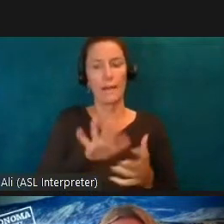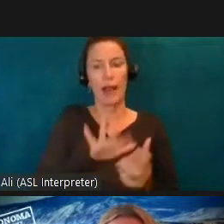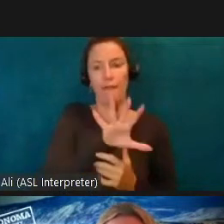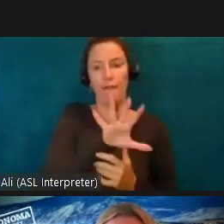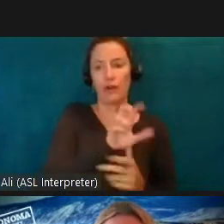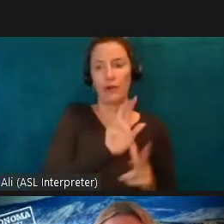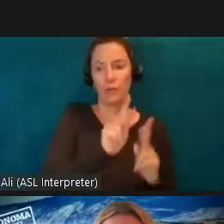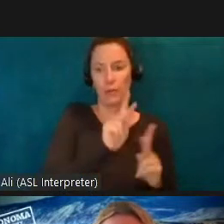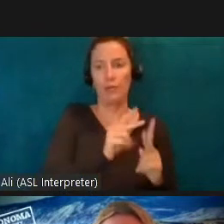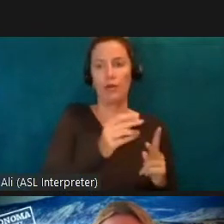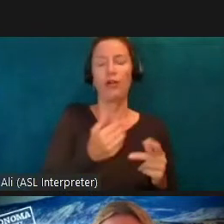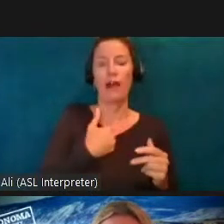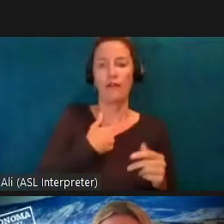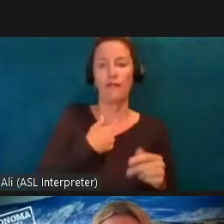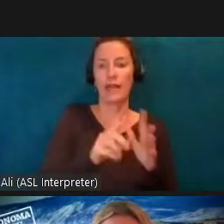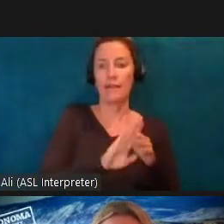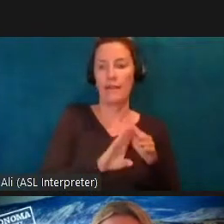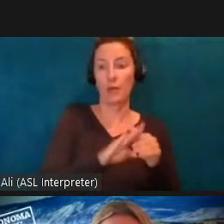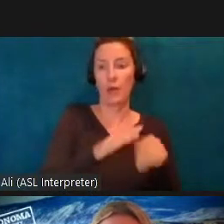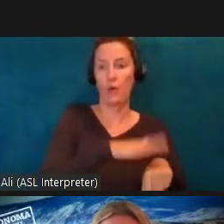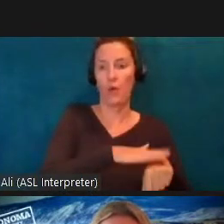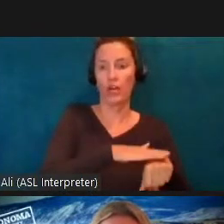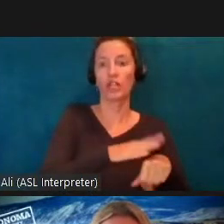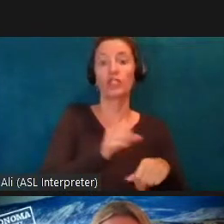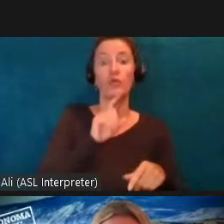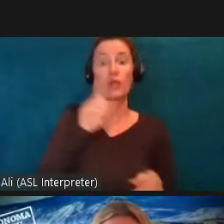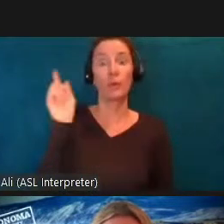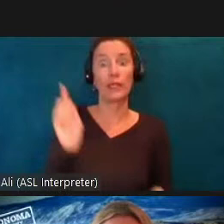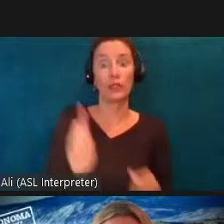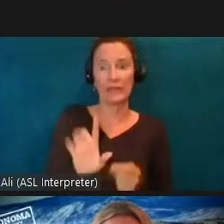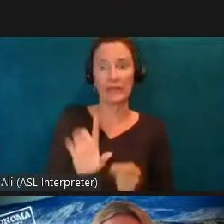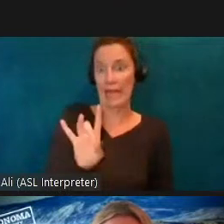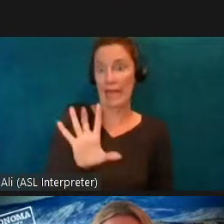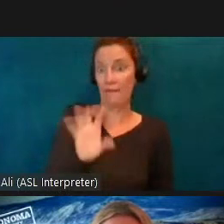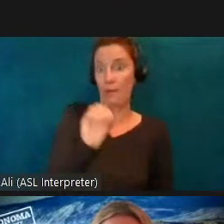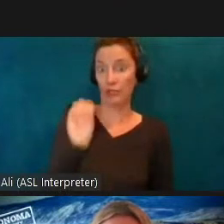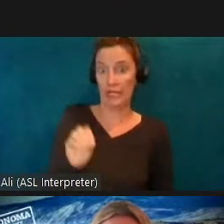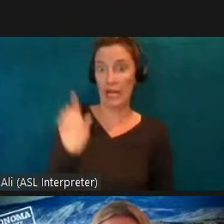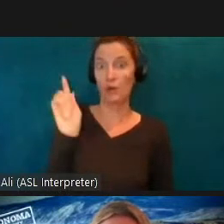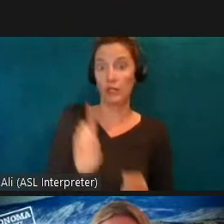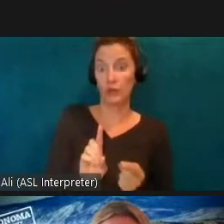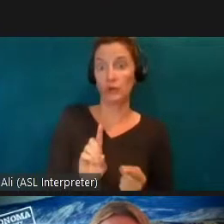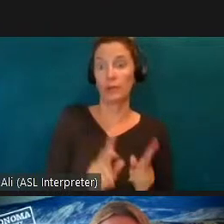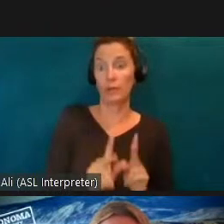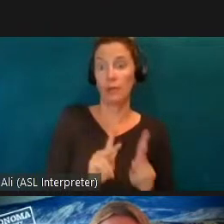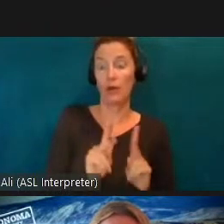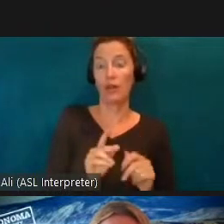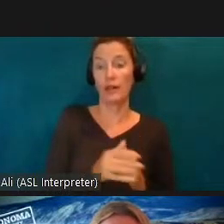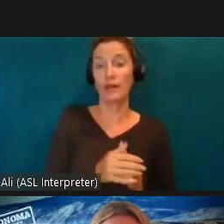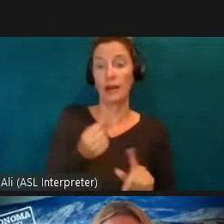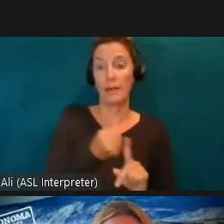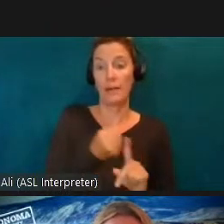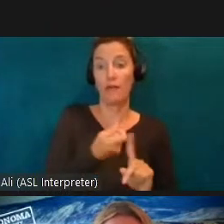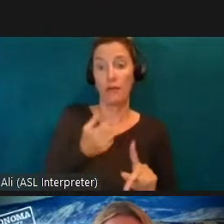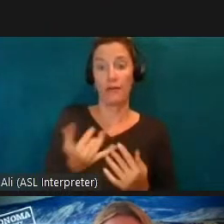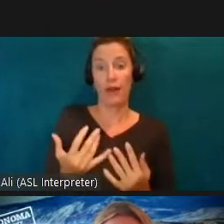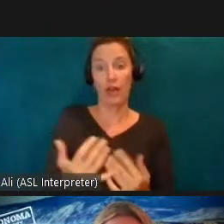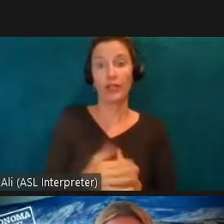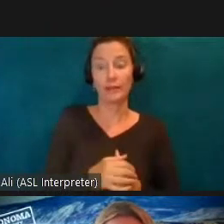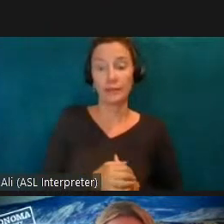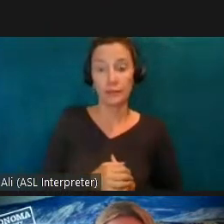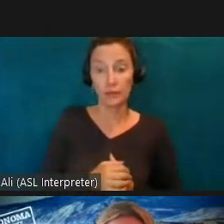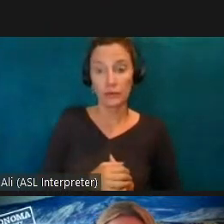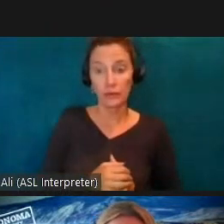warning. So a reduction by about 85% today of those numbers of populations impacted. We are looking